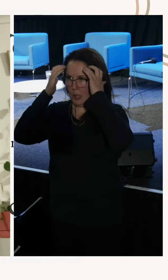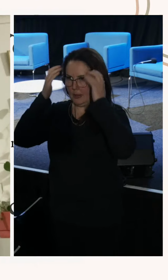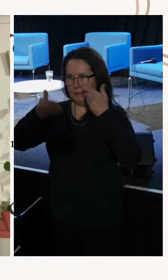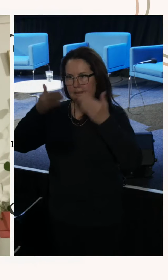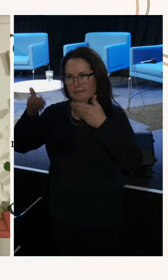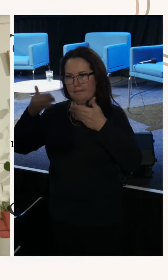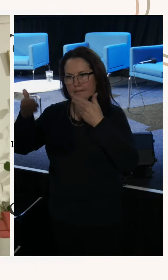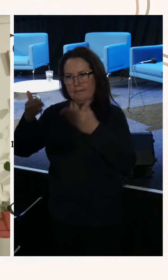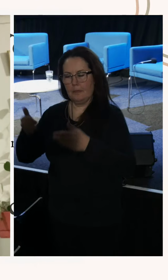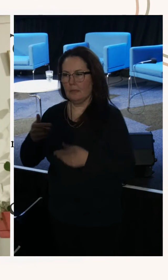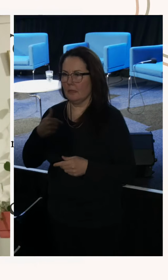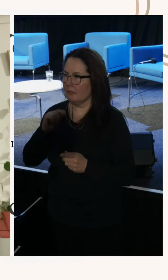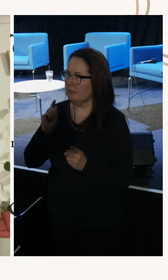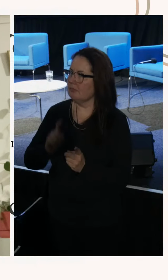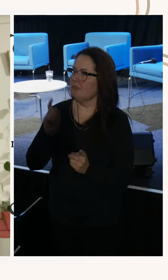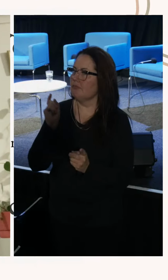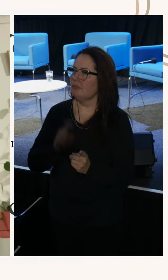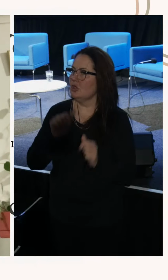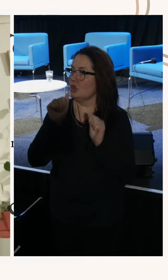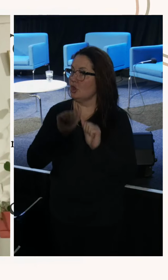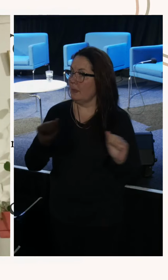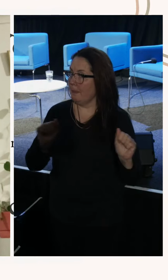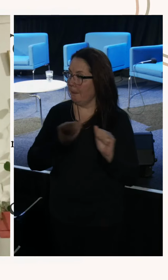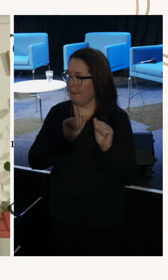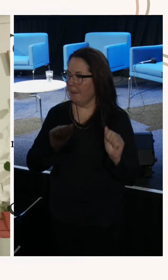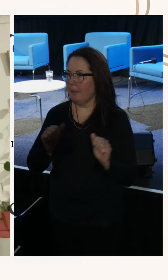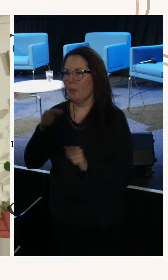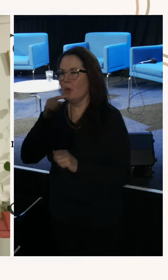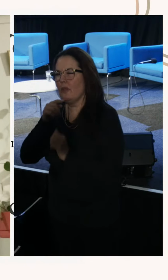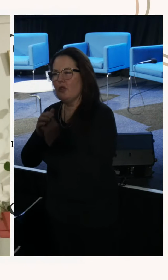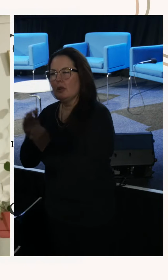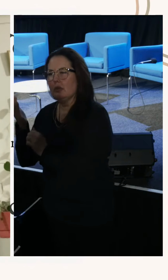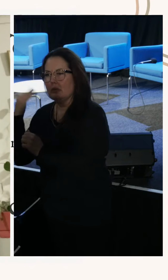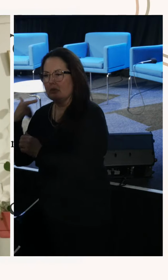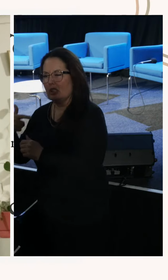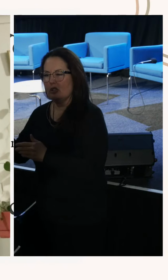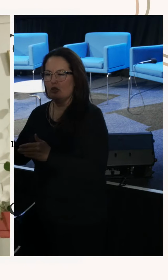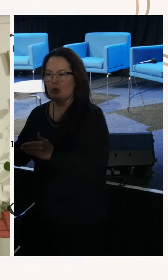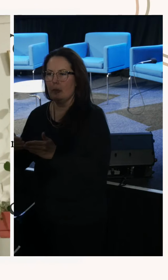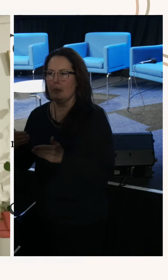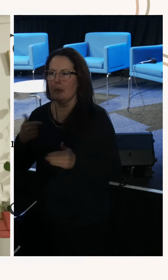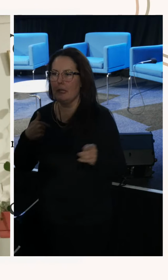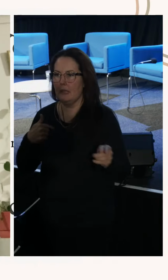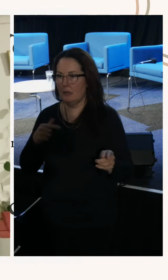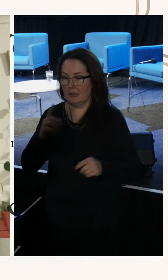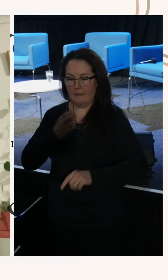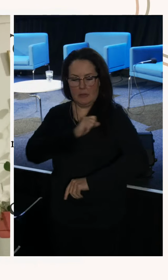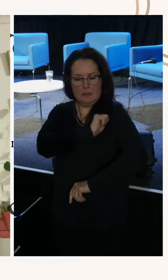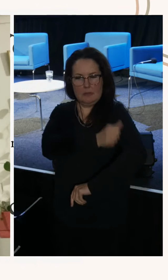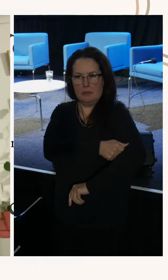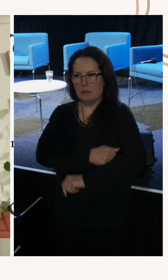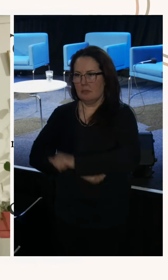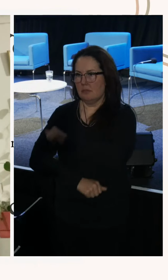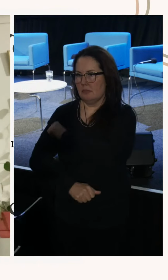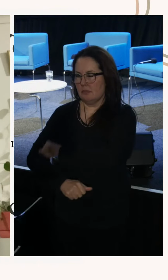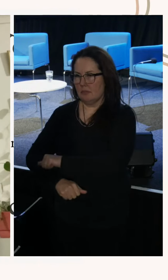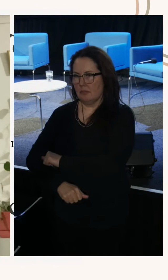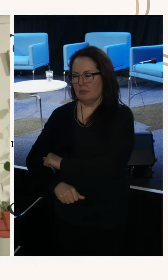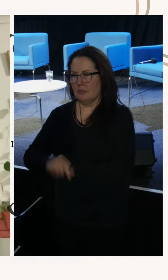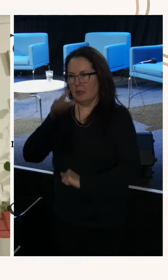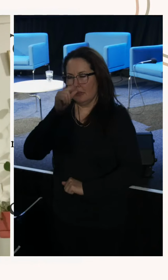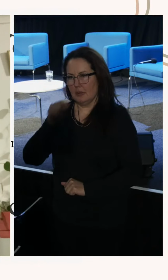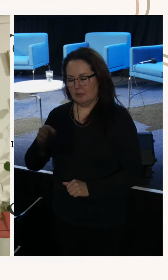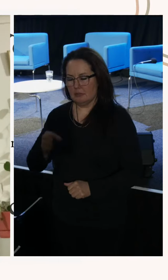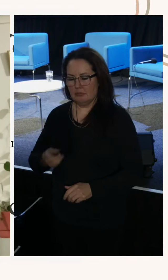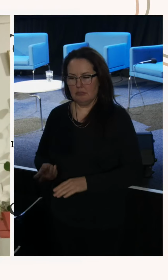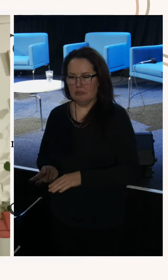going, both in the gym, which my boyfriend introduced me to, and with the group, and I now have muscles and can do sit-ups. My body